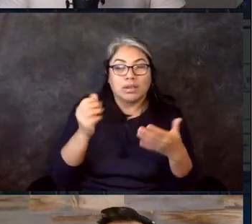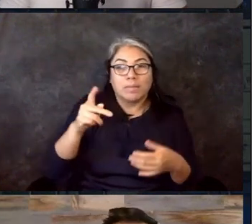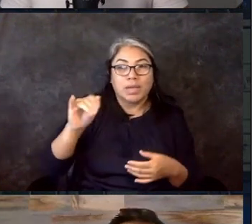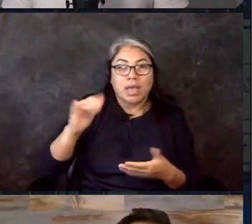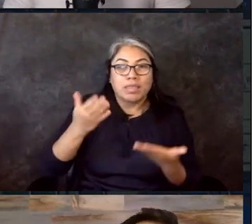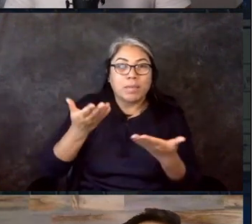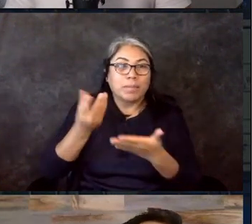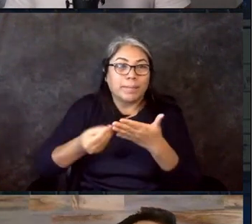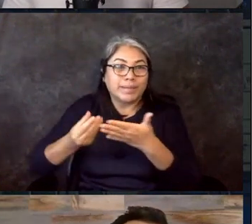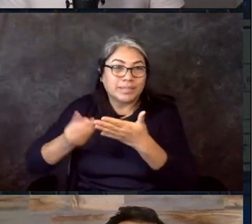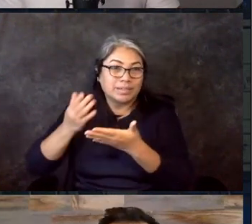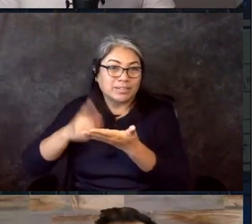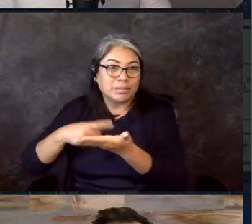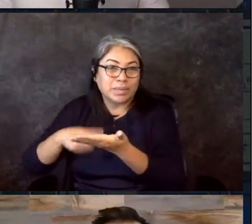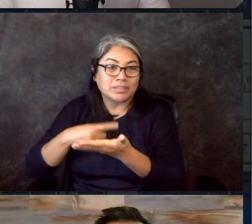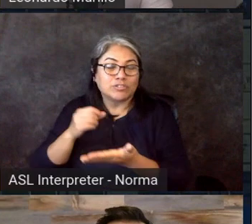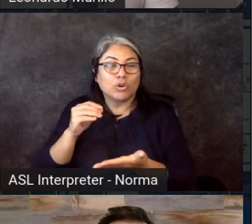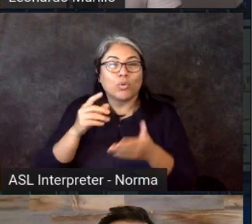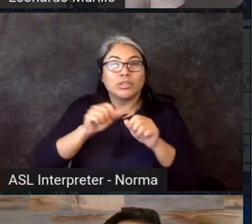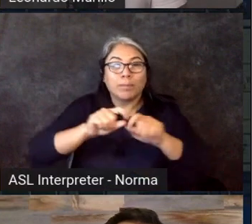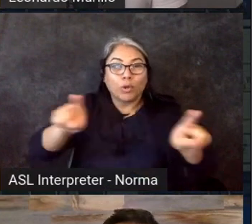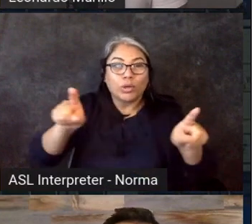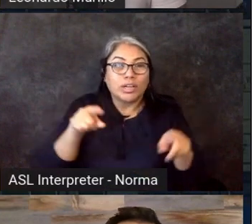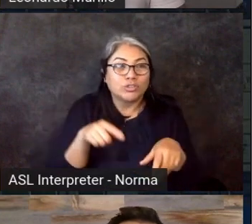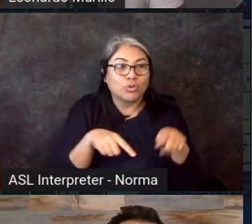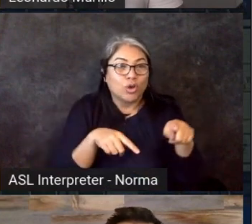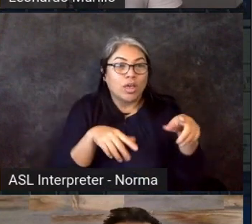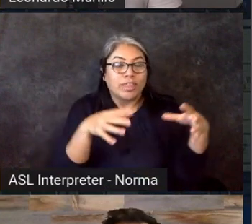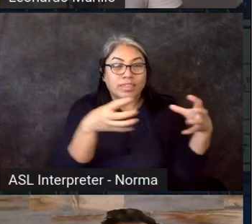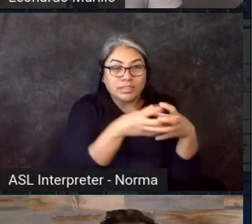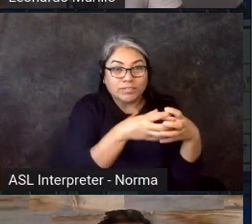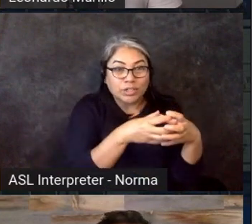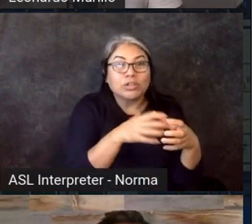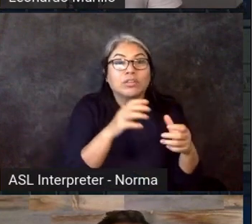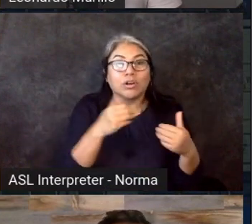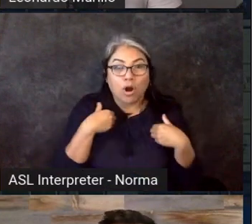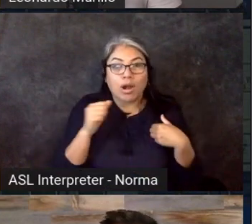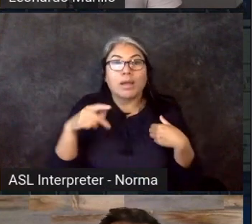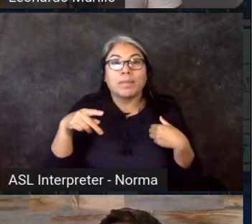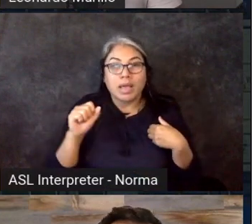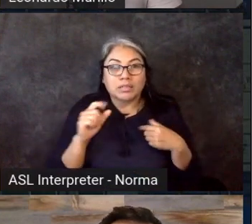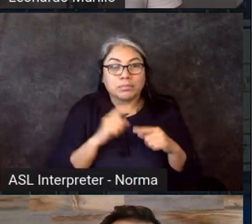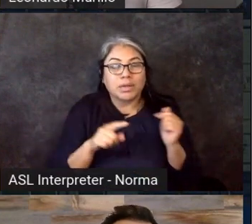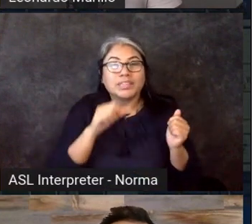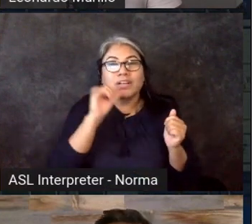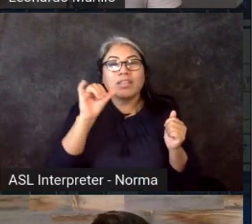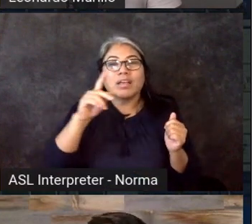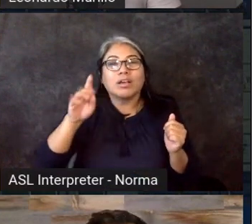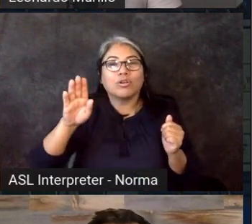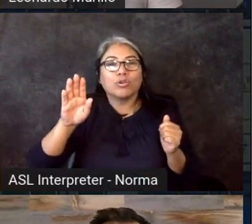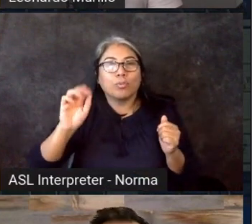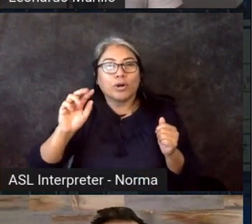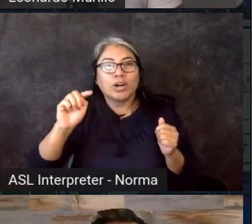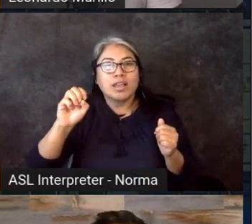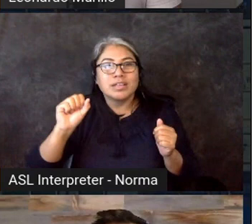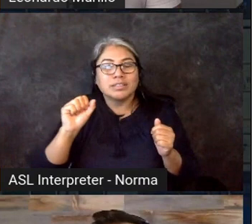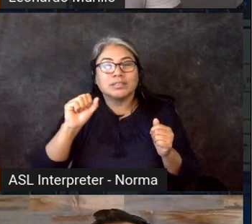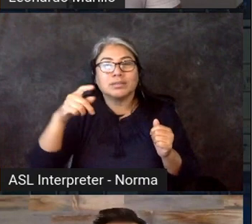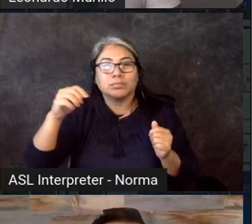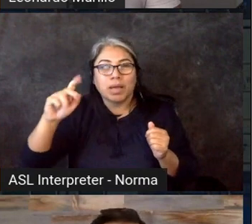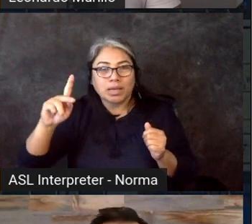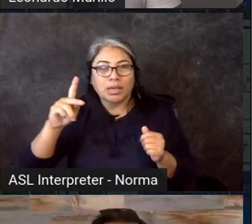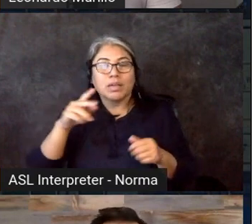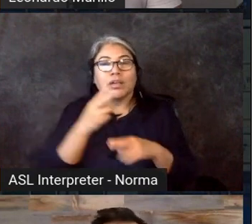So deploying into vSphere, there are APIs for it, but it's not necessarily like a Kubernetes spec. Using cluster API with